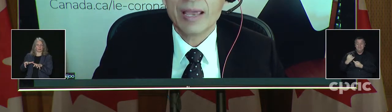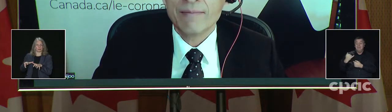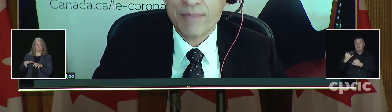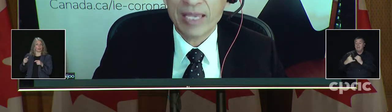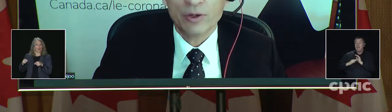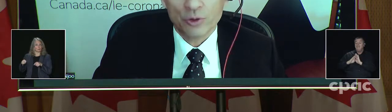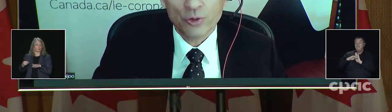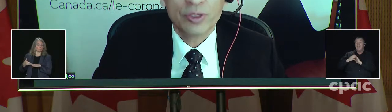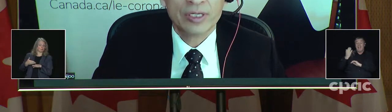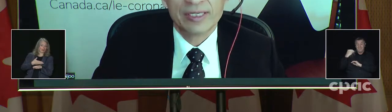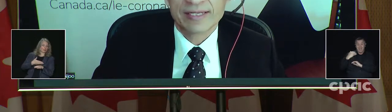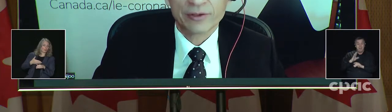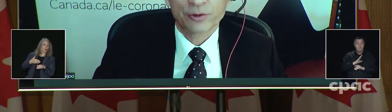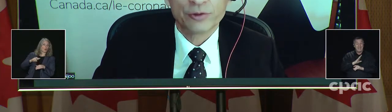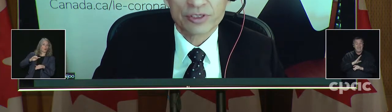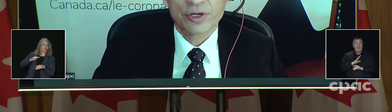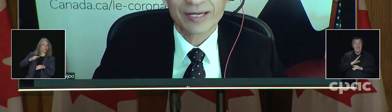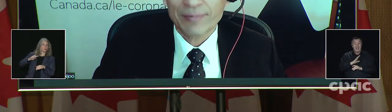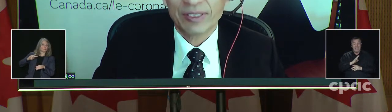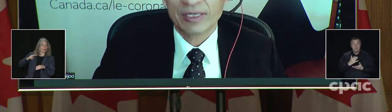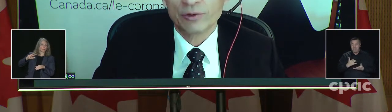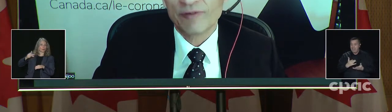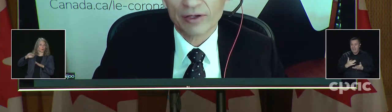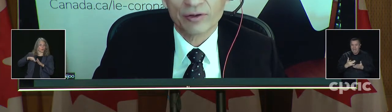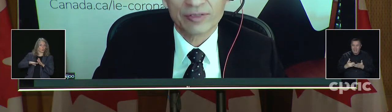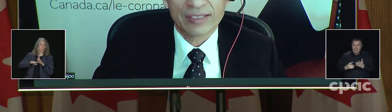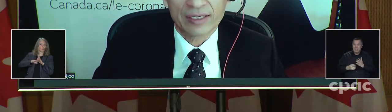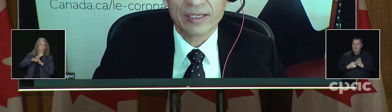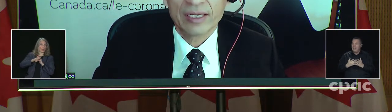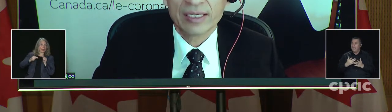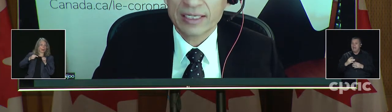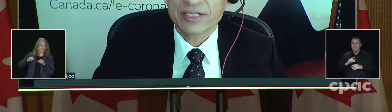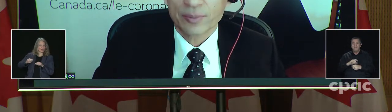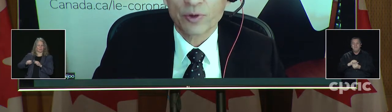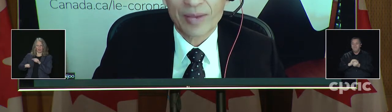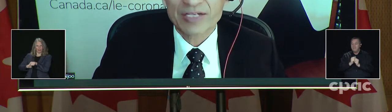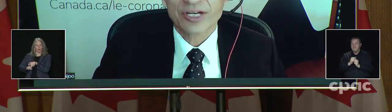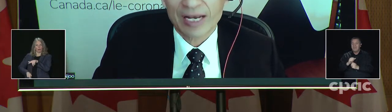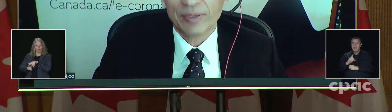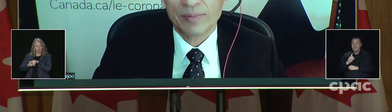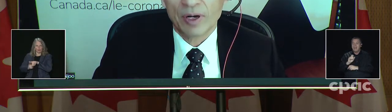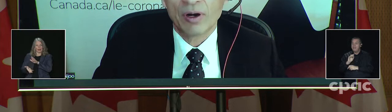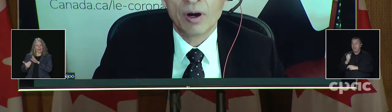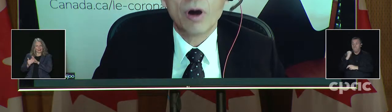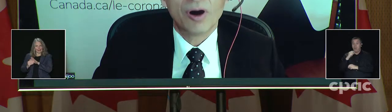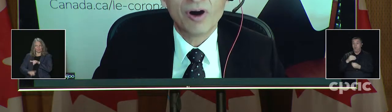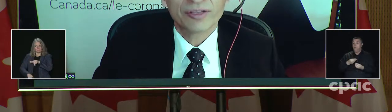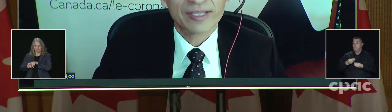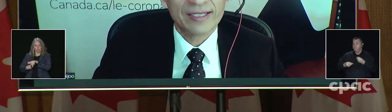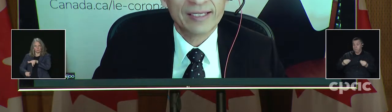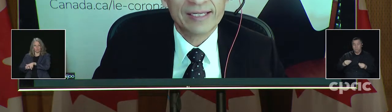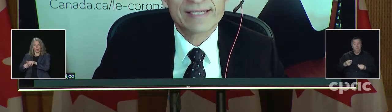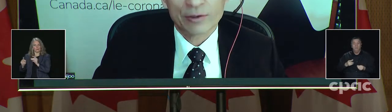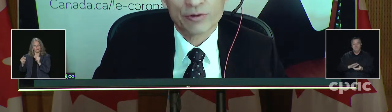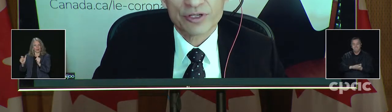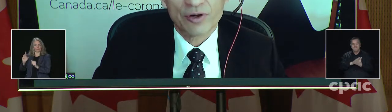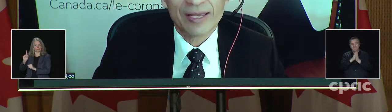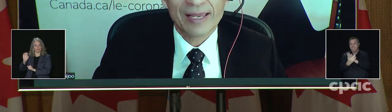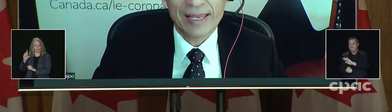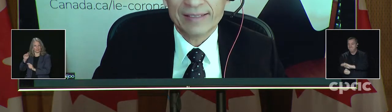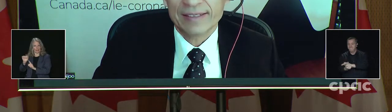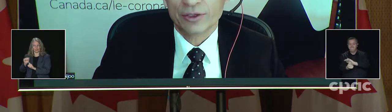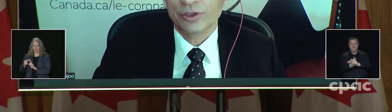pandémie, mais où des introductions répétées du variant Delta qui se propage rapidement ont entraîné des